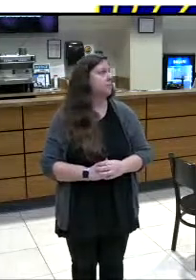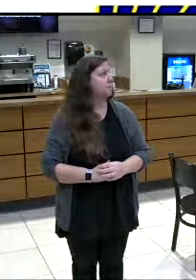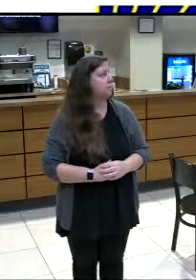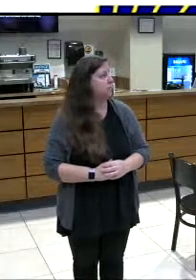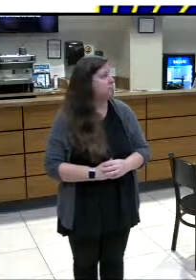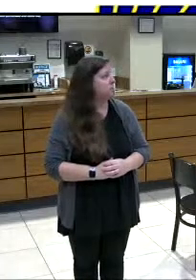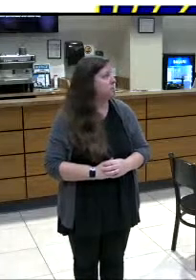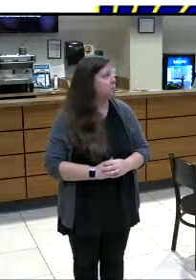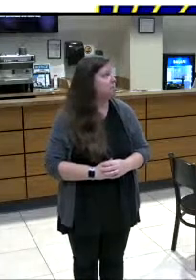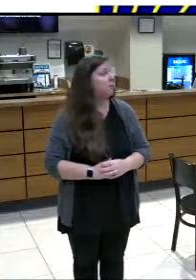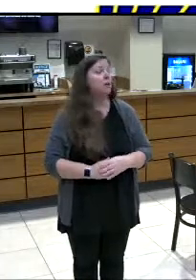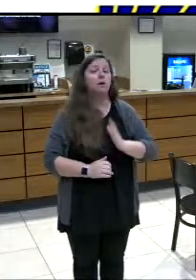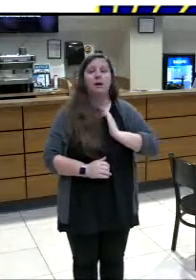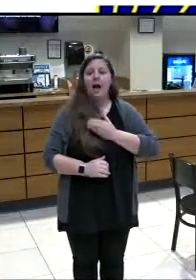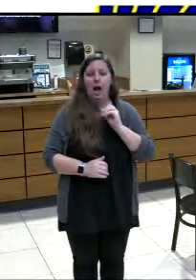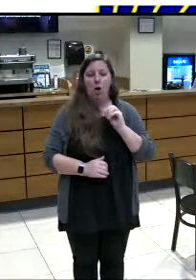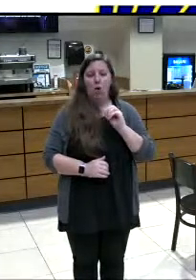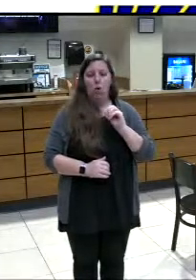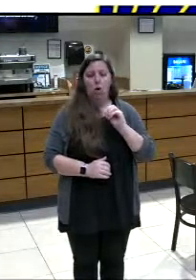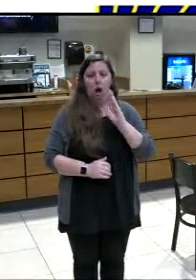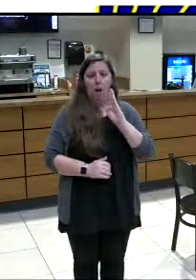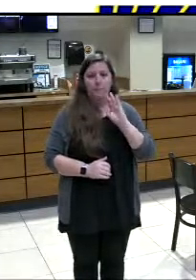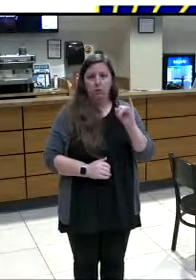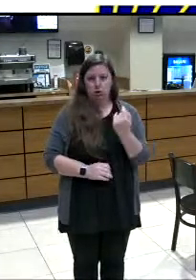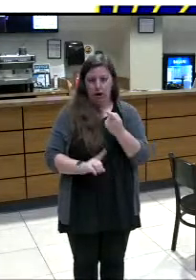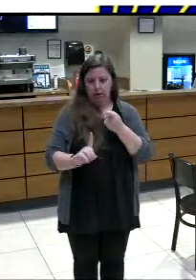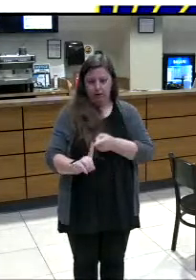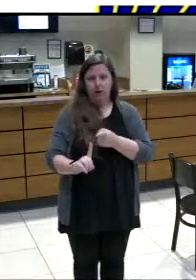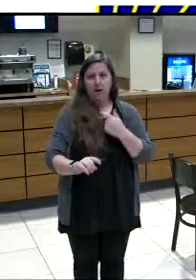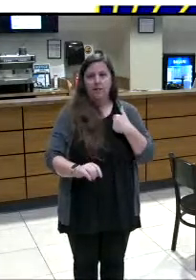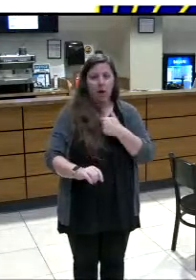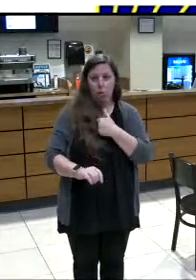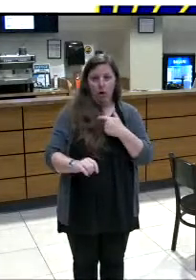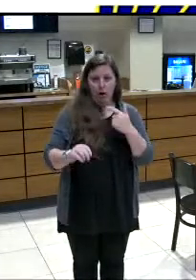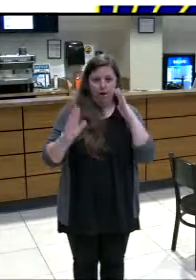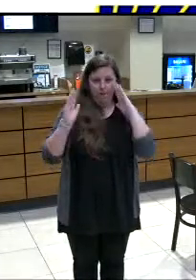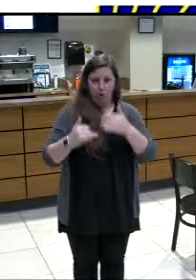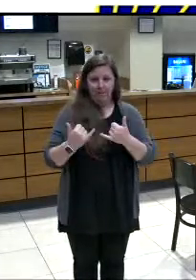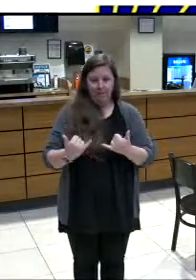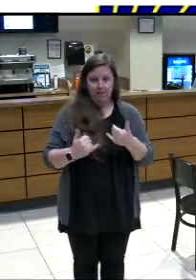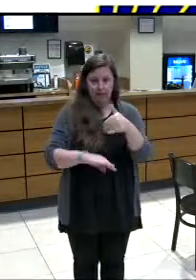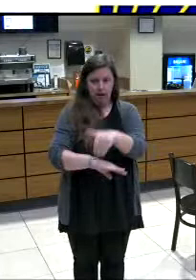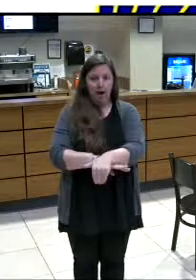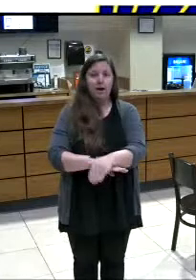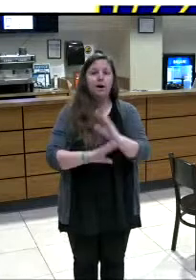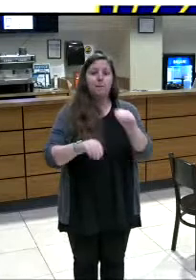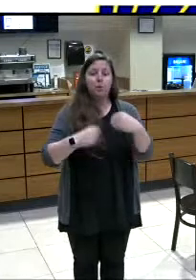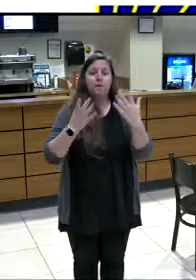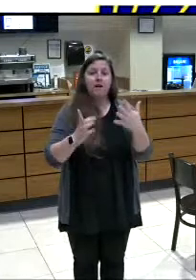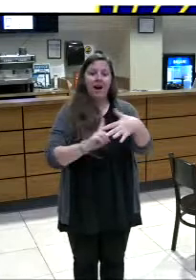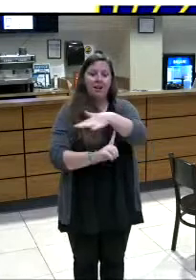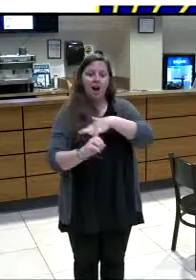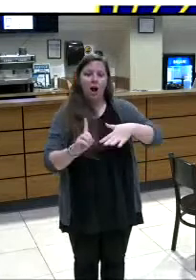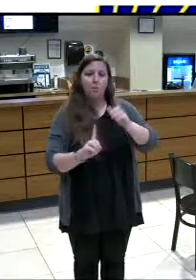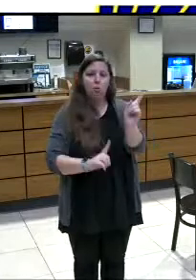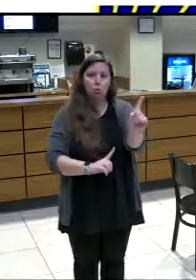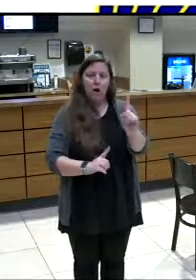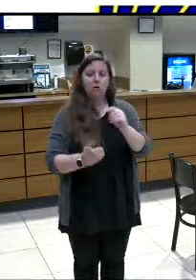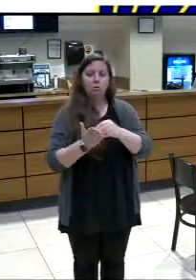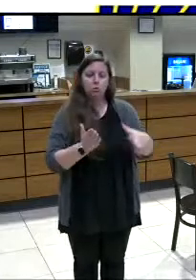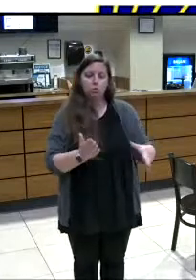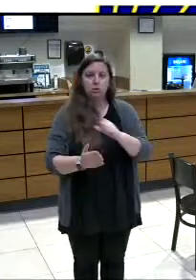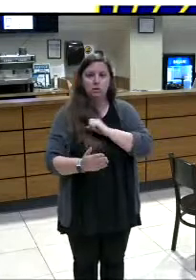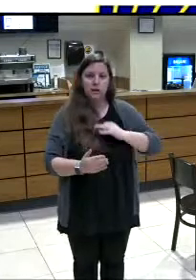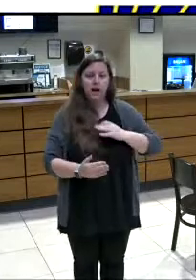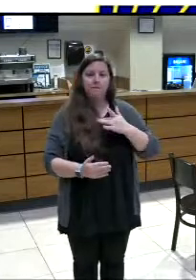The objective that we'll focus on tonight is provide an environment in which students and staff feel safe,